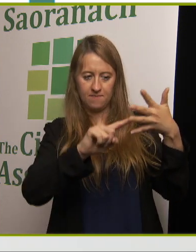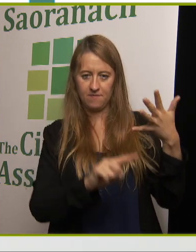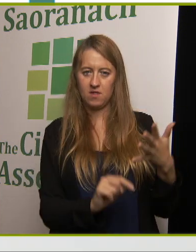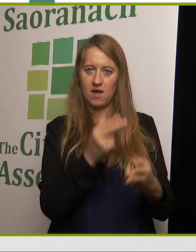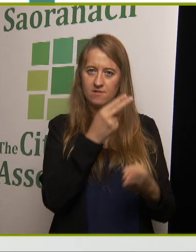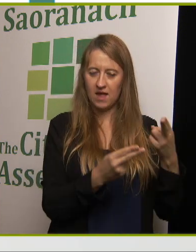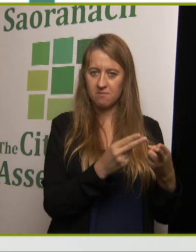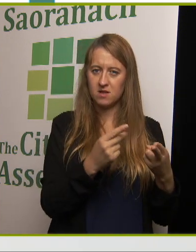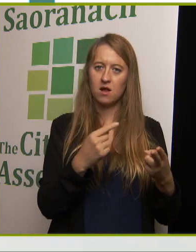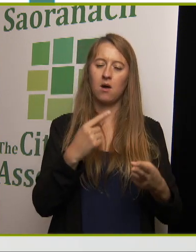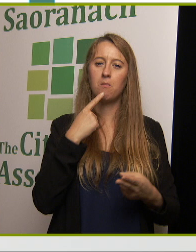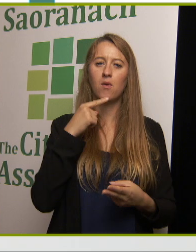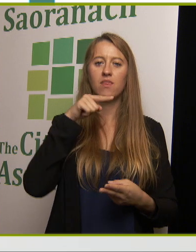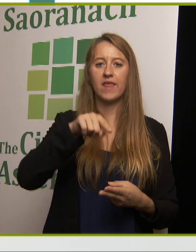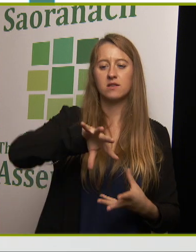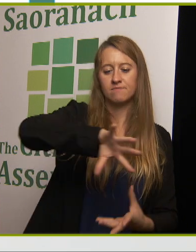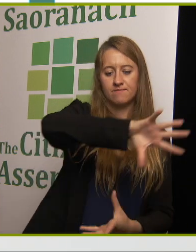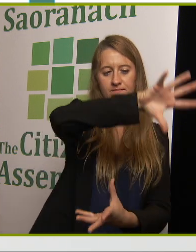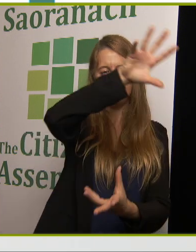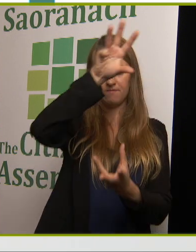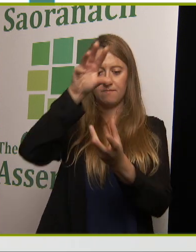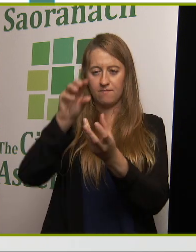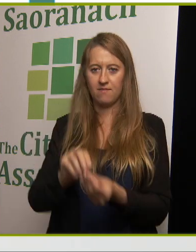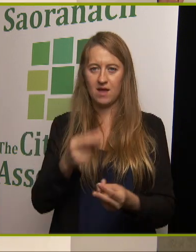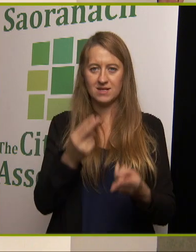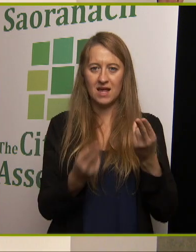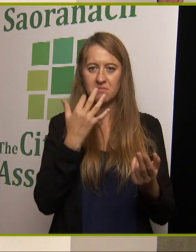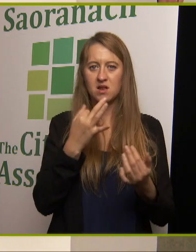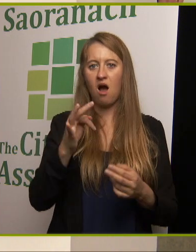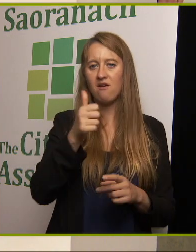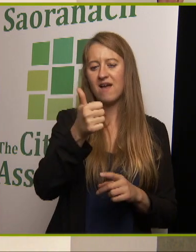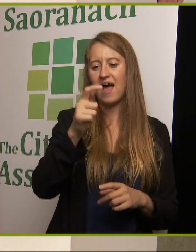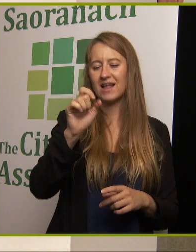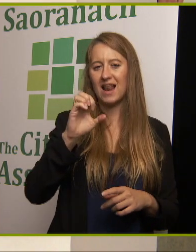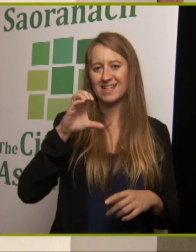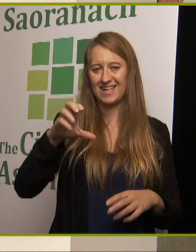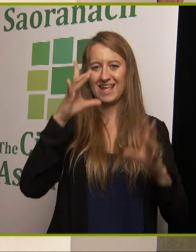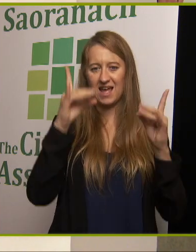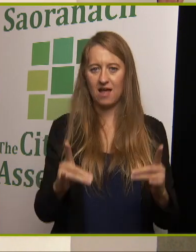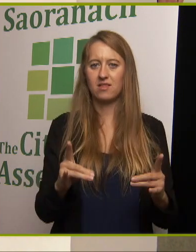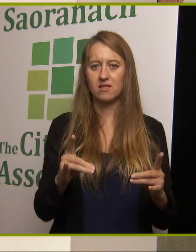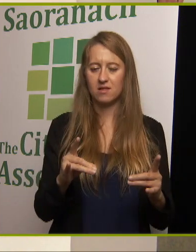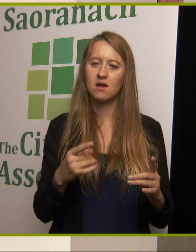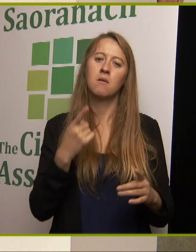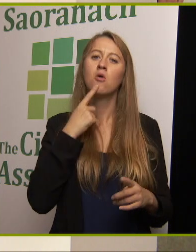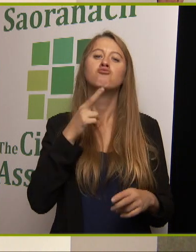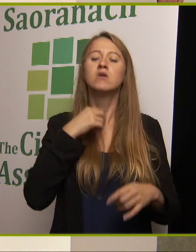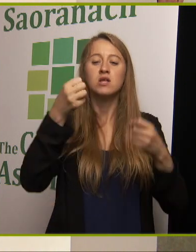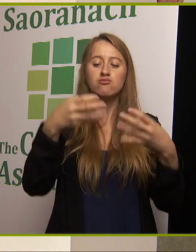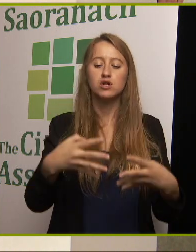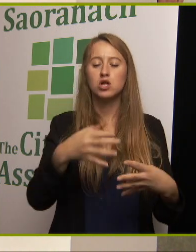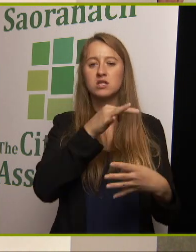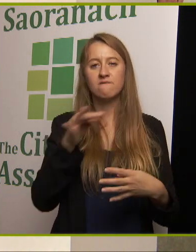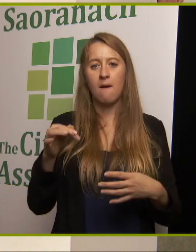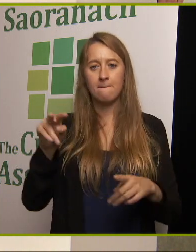overall, it'll be the largest assessment of the health of the Atlantic. But already the results are showing us from the biodiversity